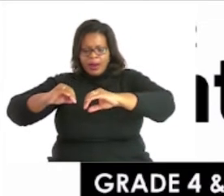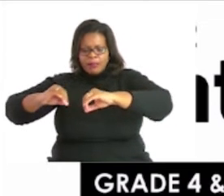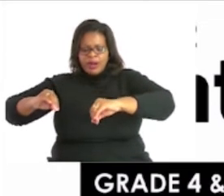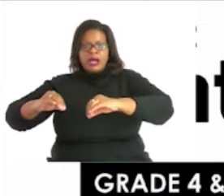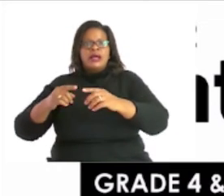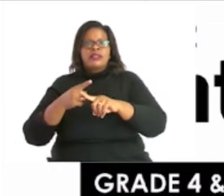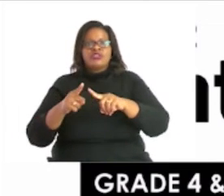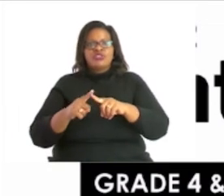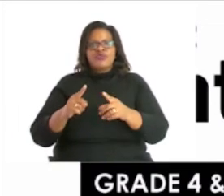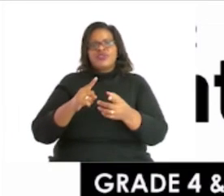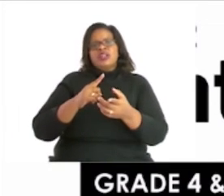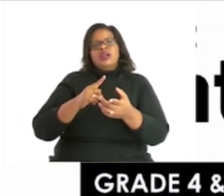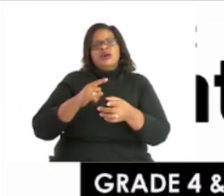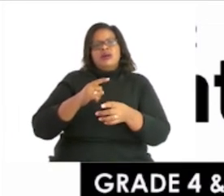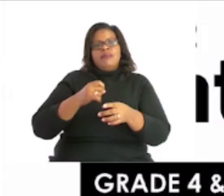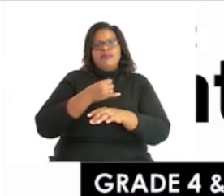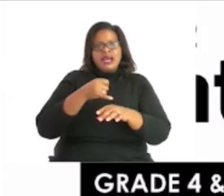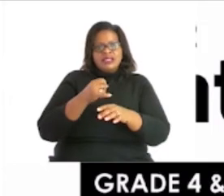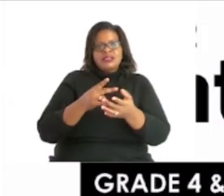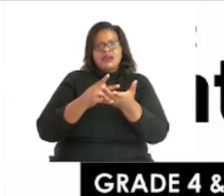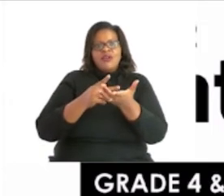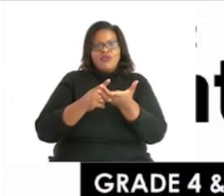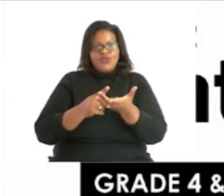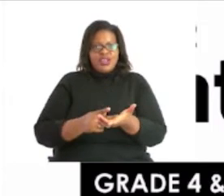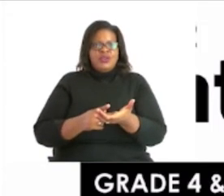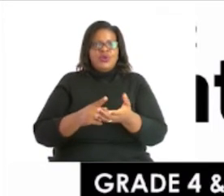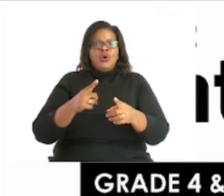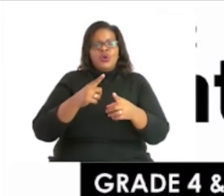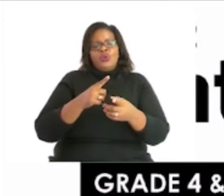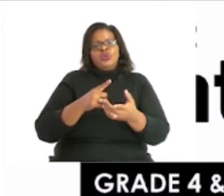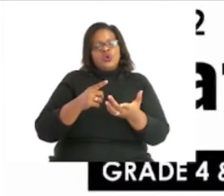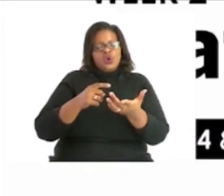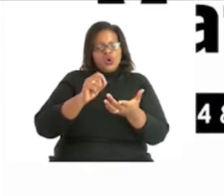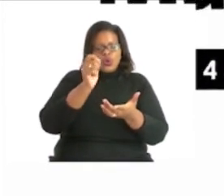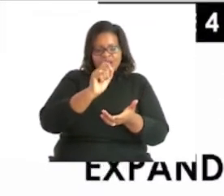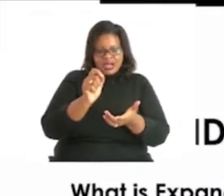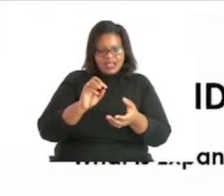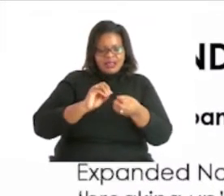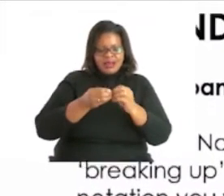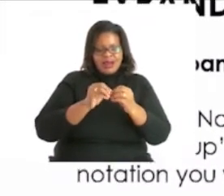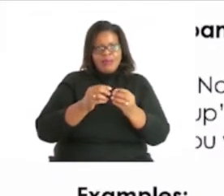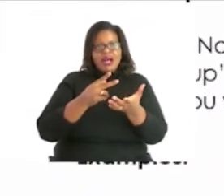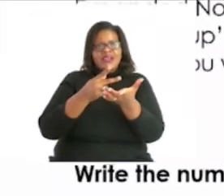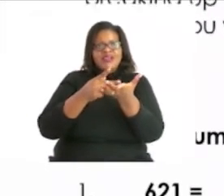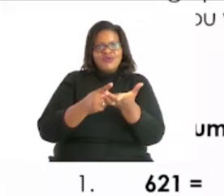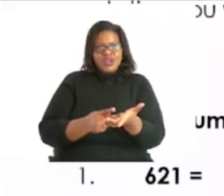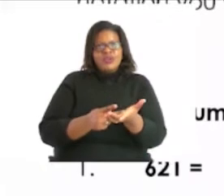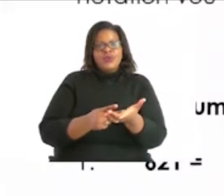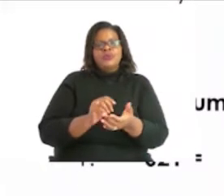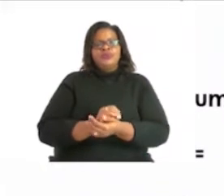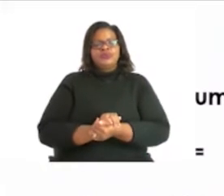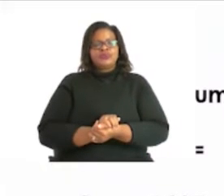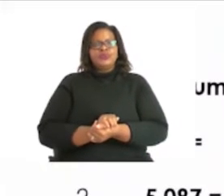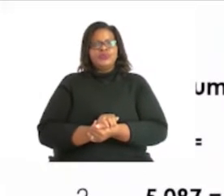expanded notation. Here we write each digit according to its value. Remember with our first lesson,